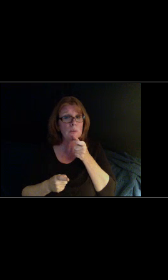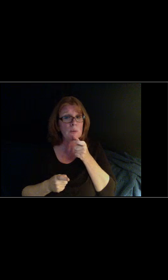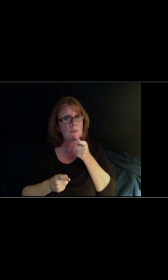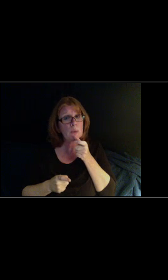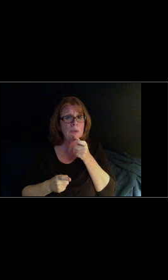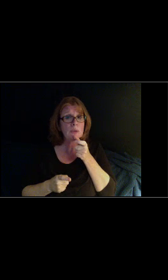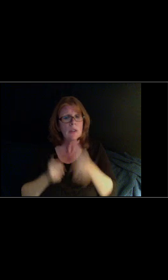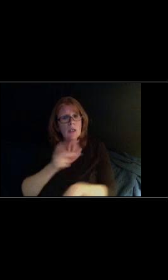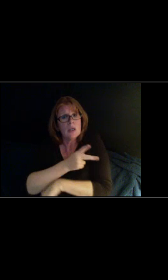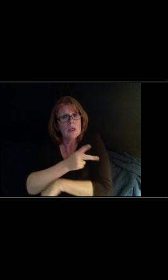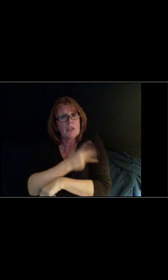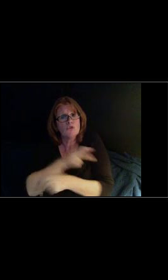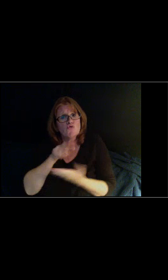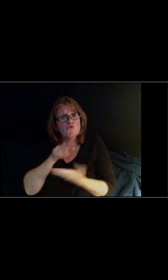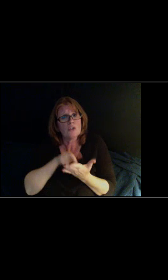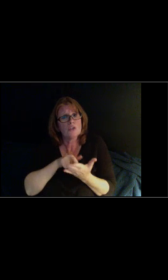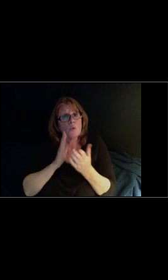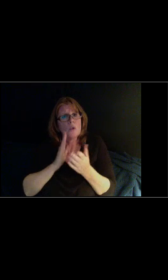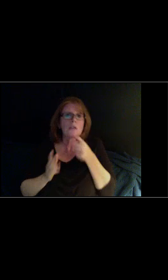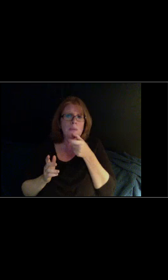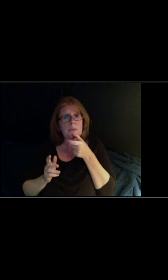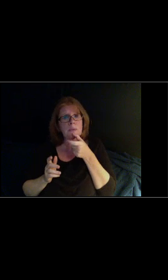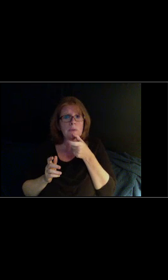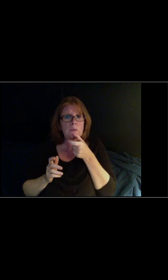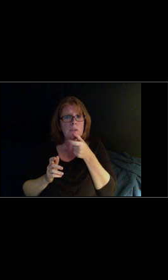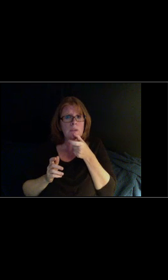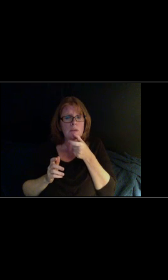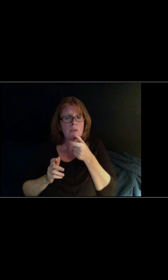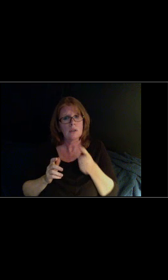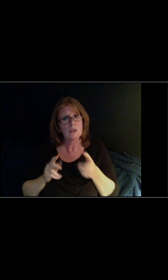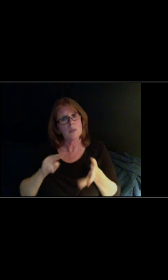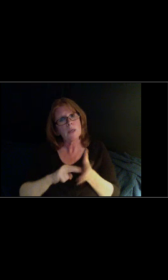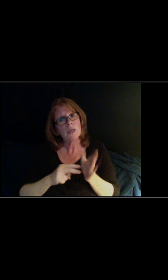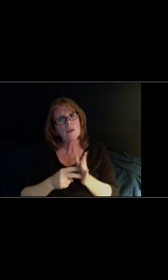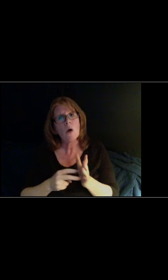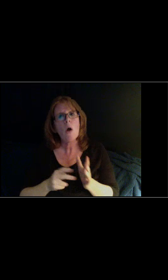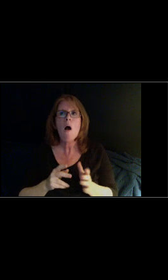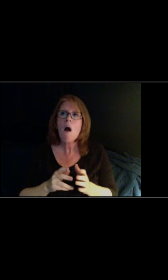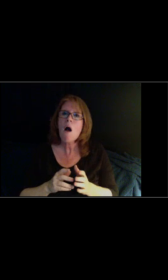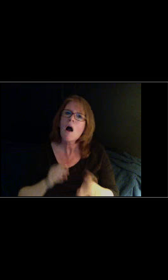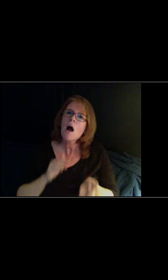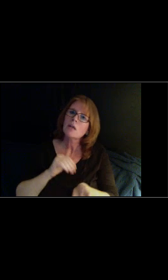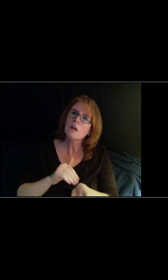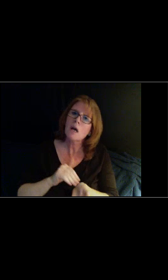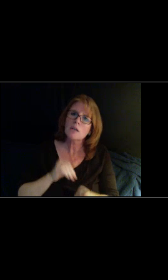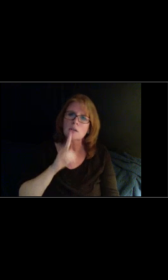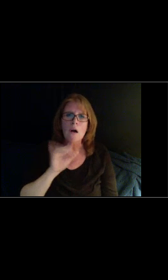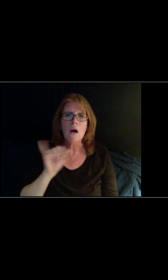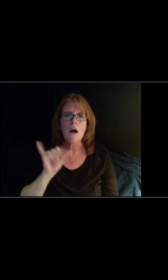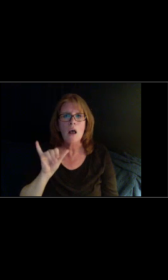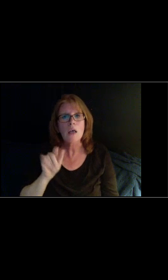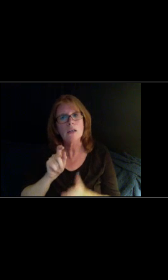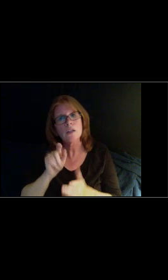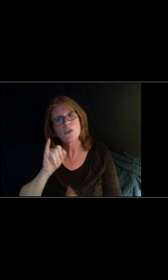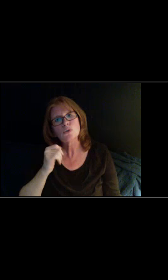does their wide variety of behaviors during their workday, for example,